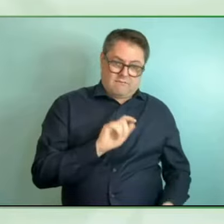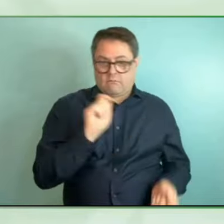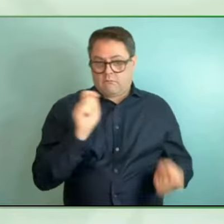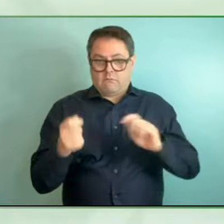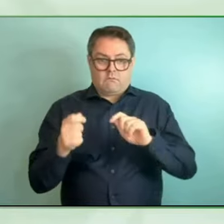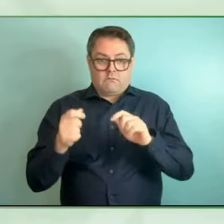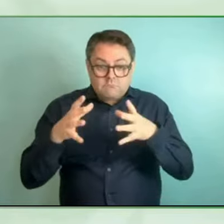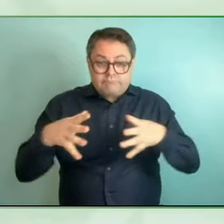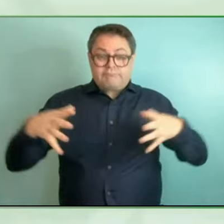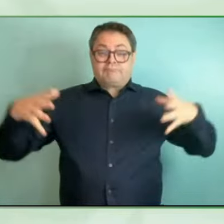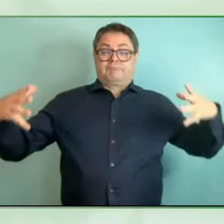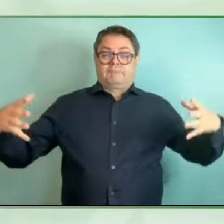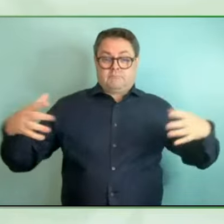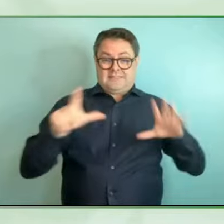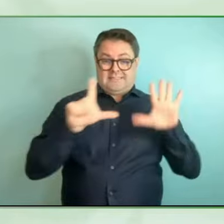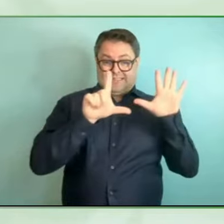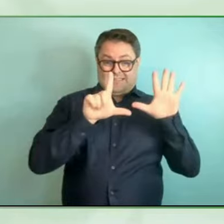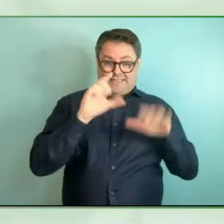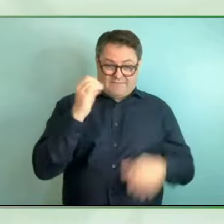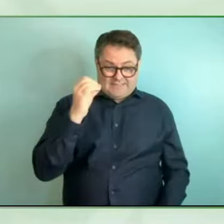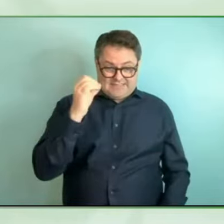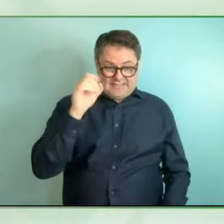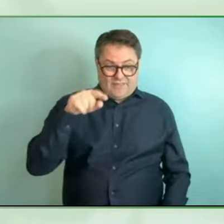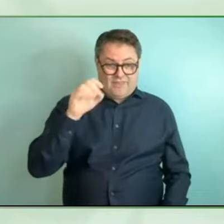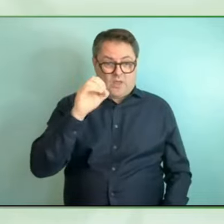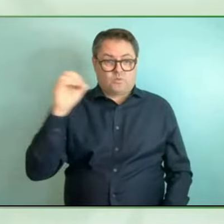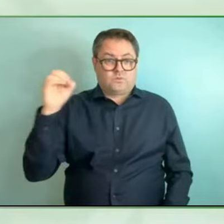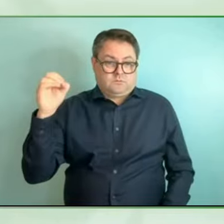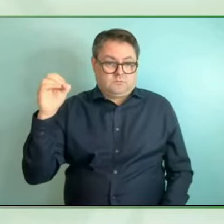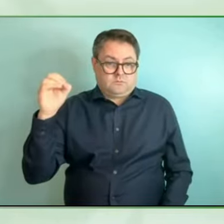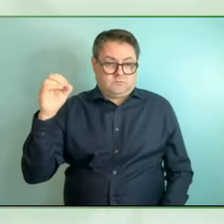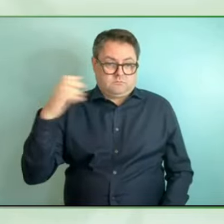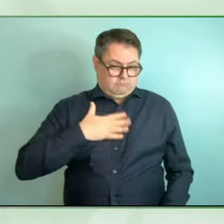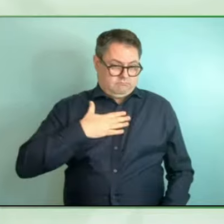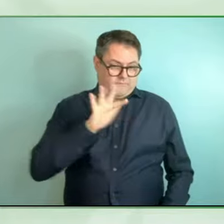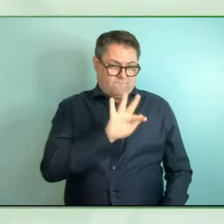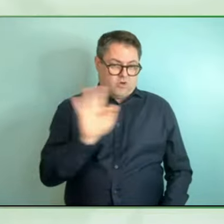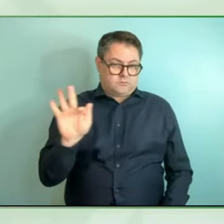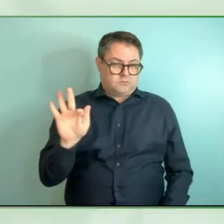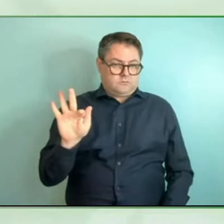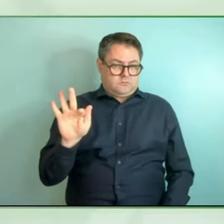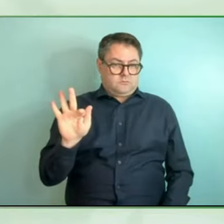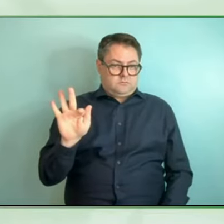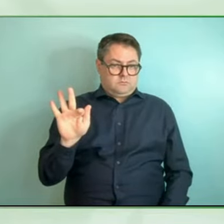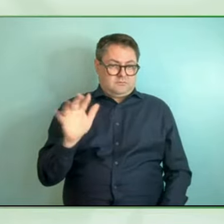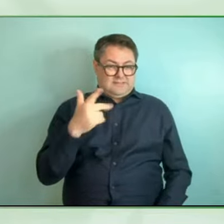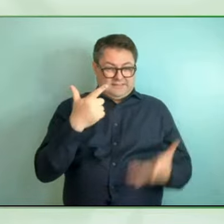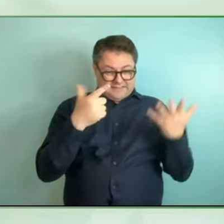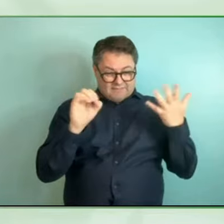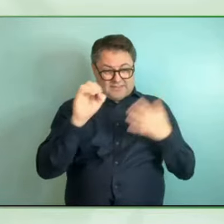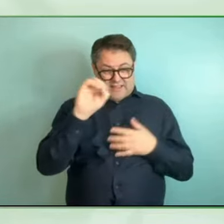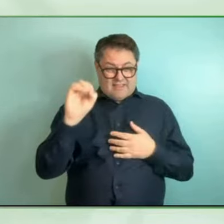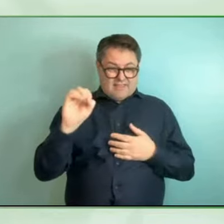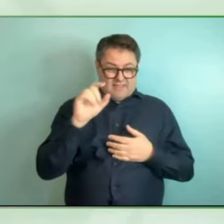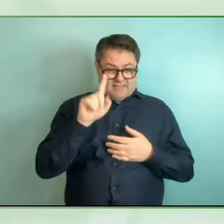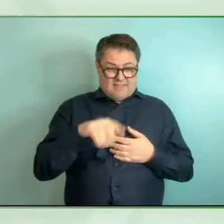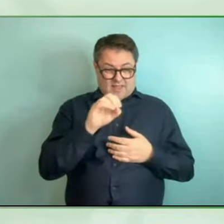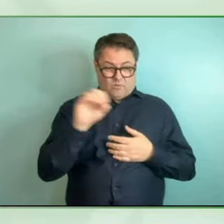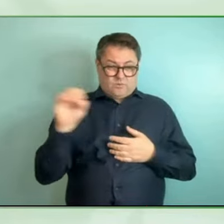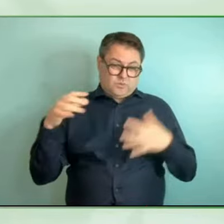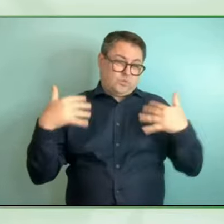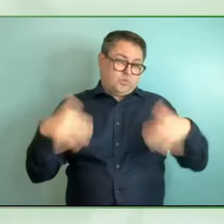now for one country. So yes, this support center exists. They do some work, but